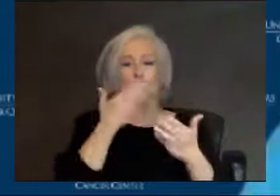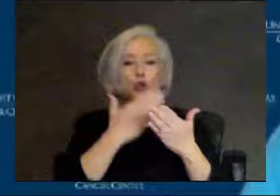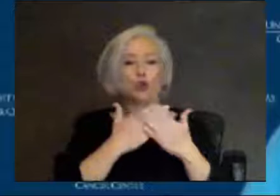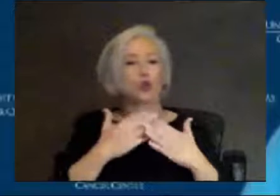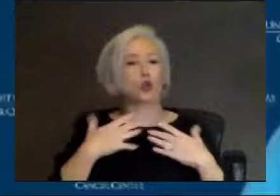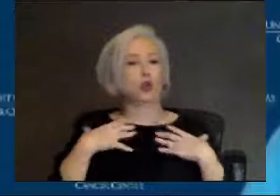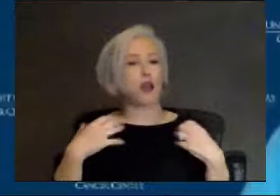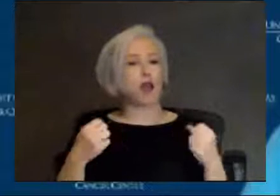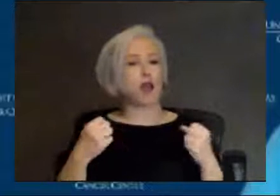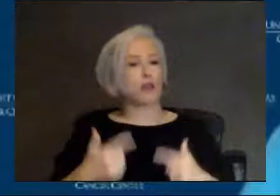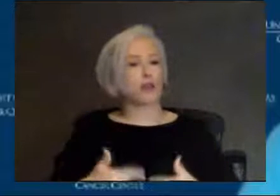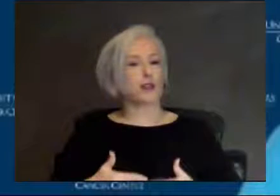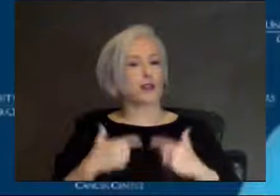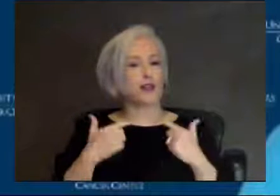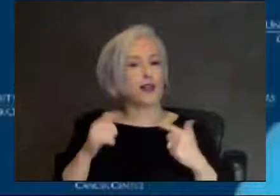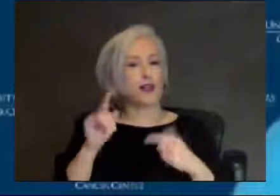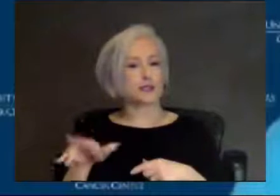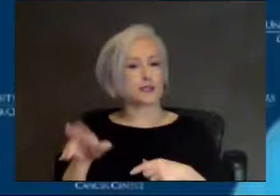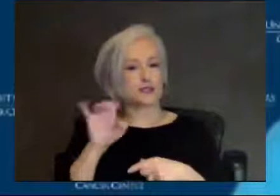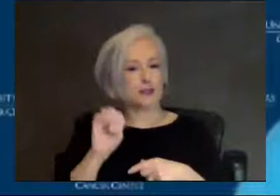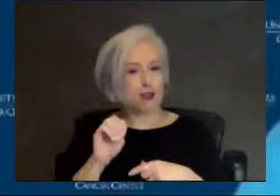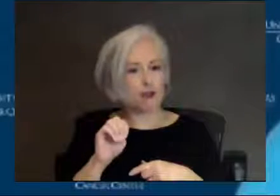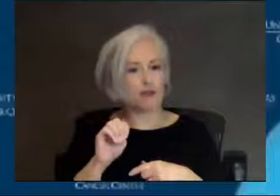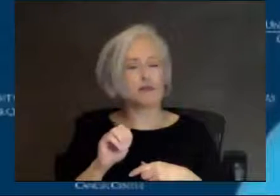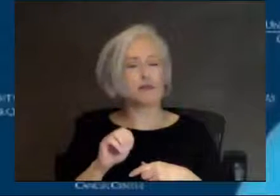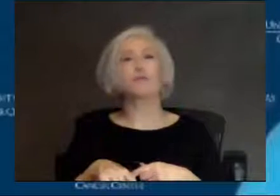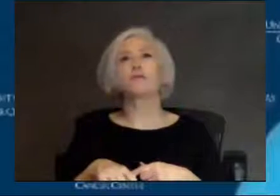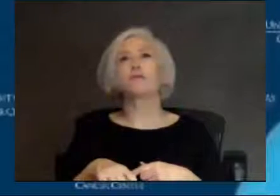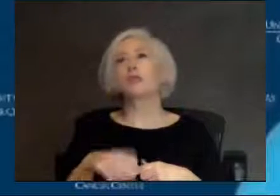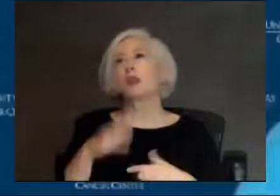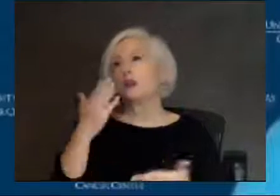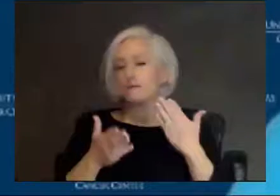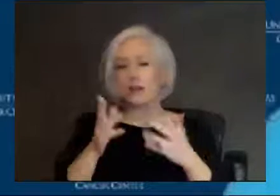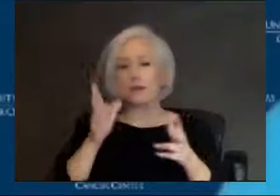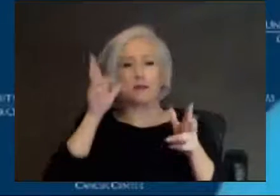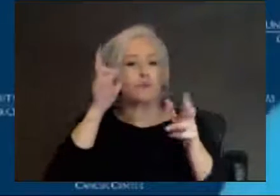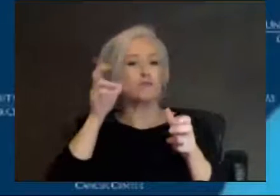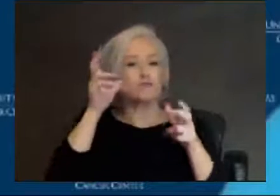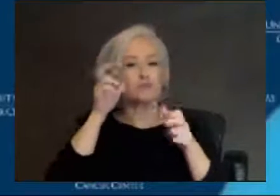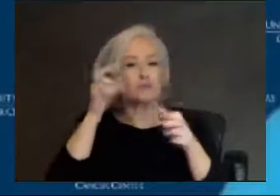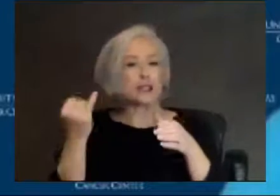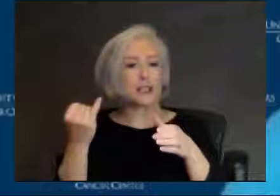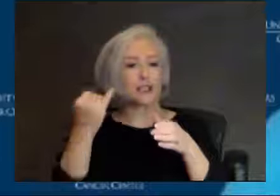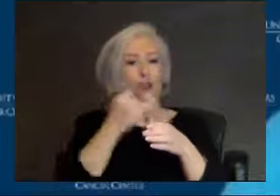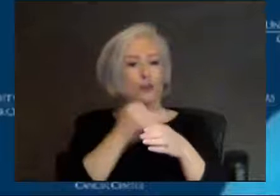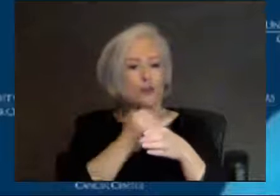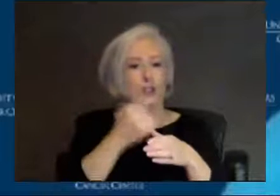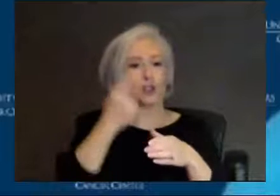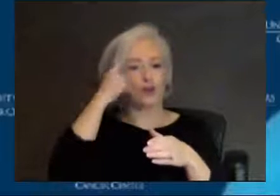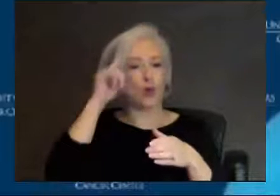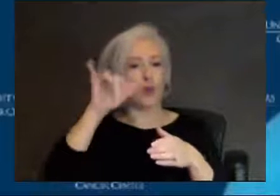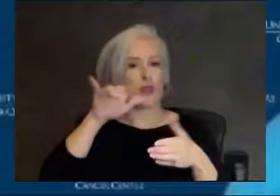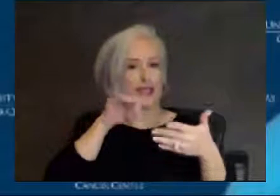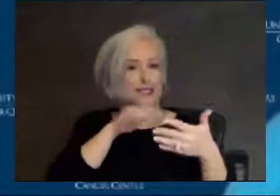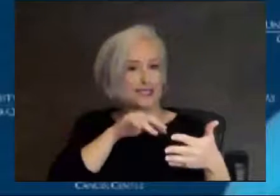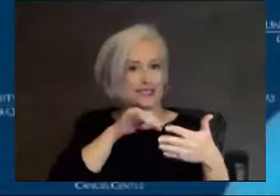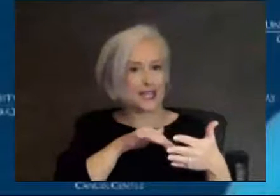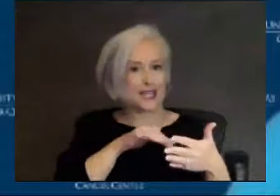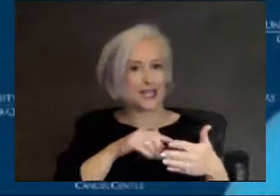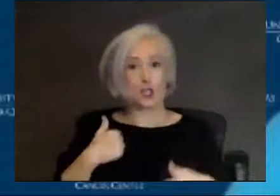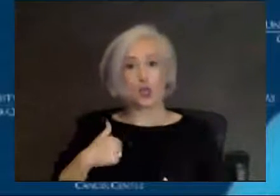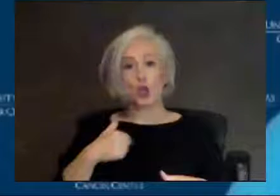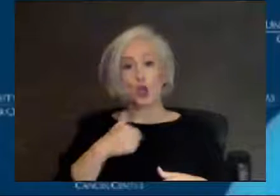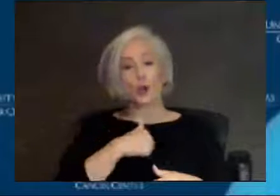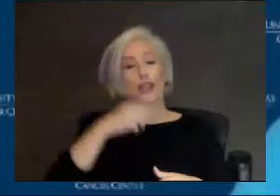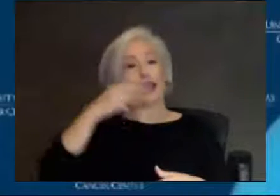the intervention is or the study and suggest, because we've seen some of these side effects, we may